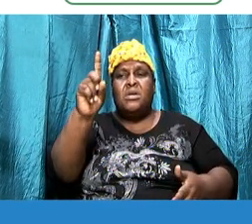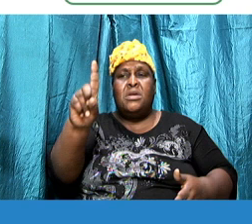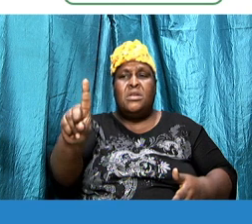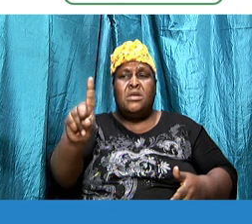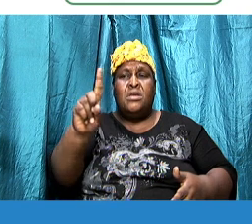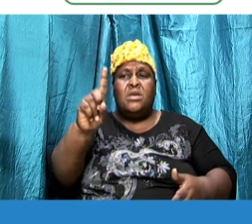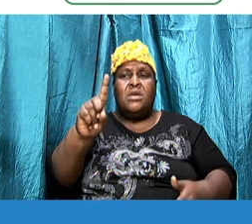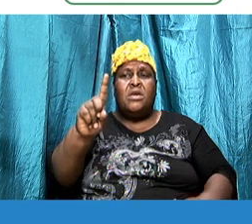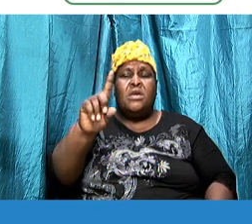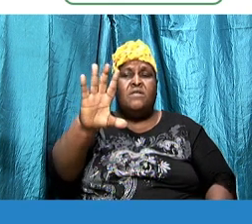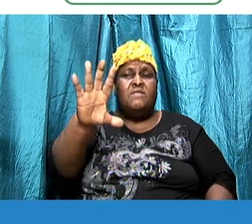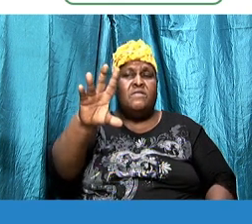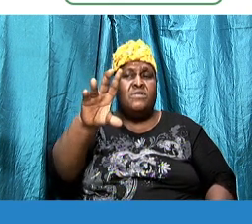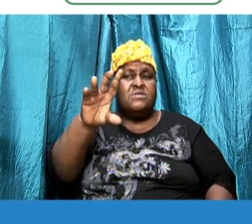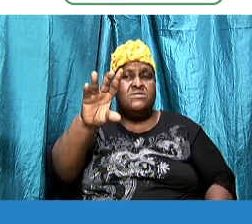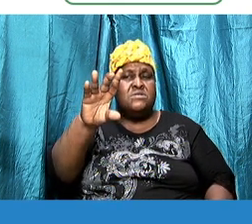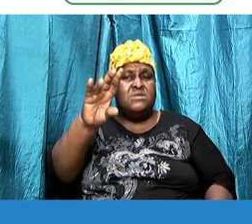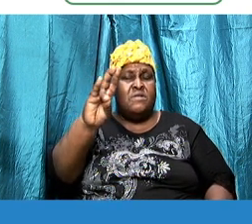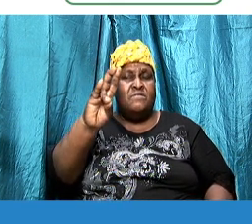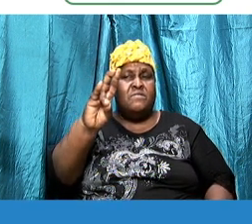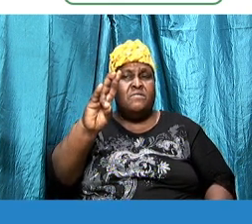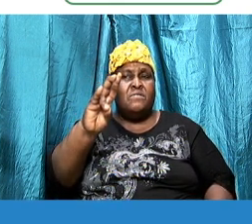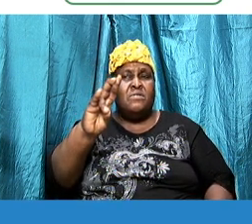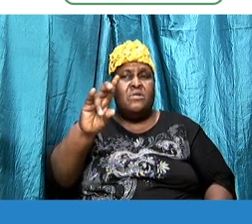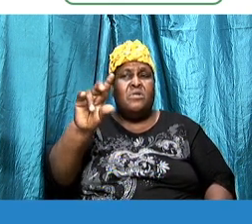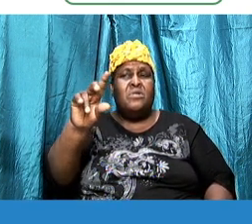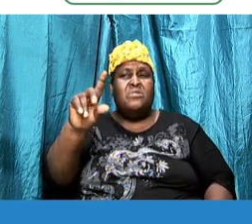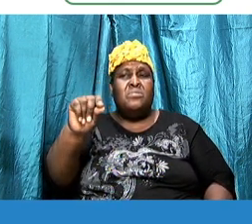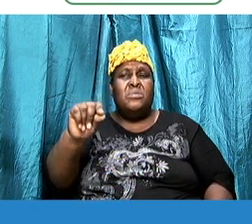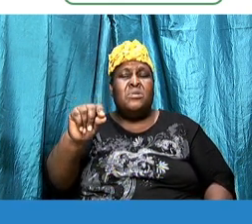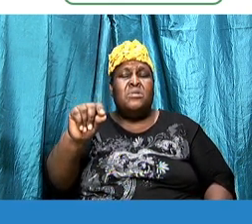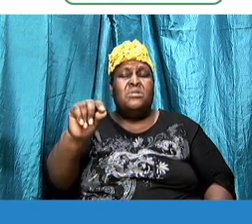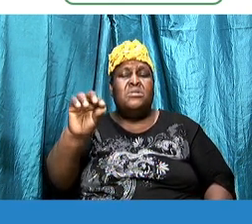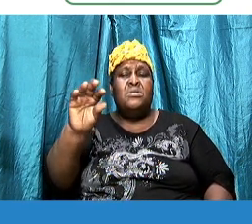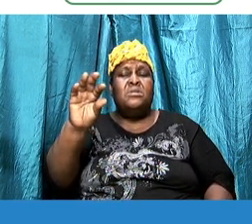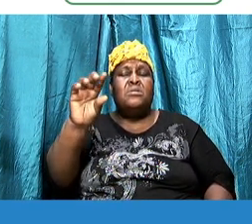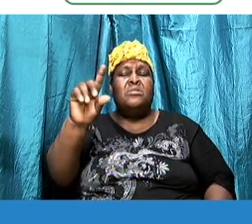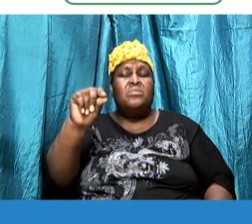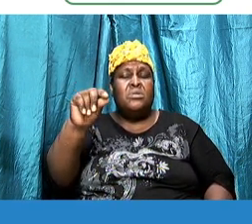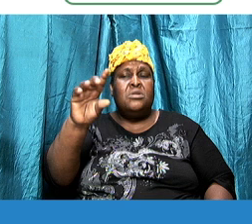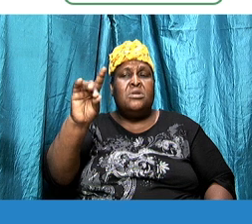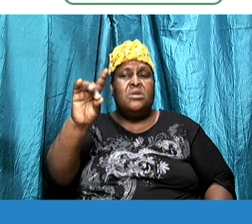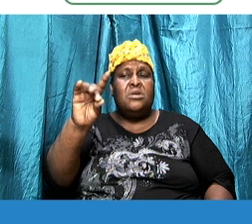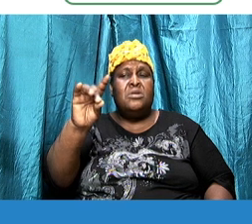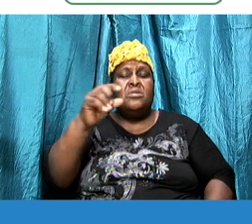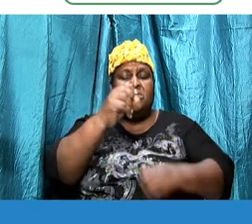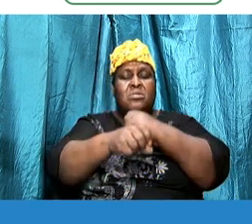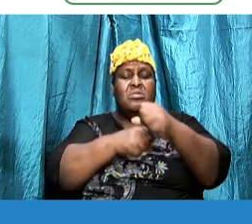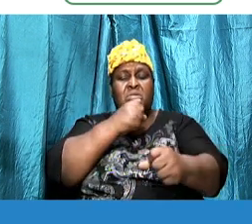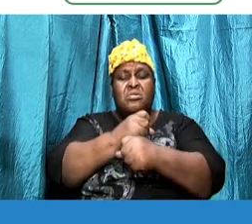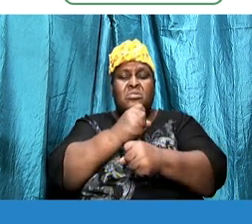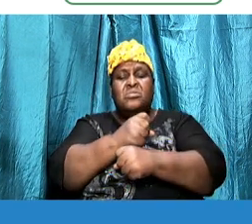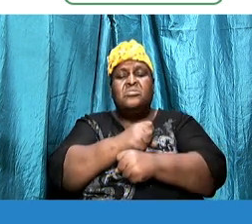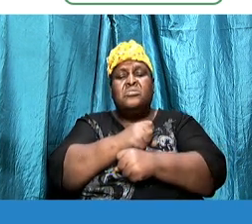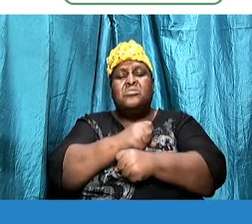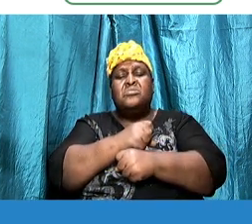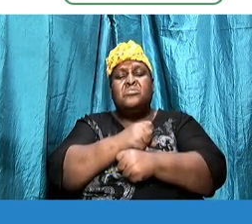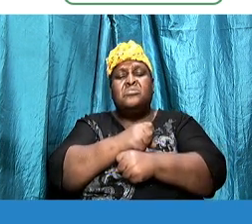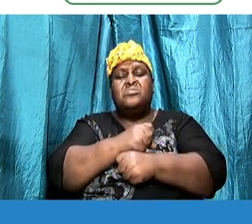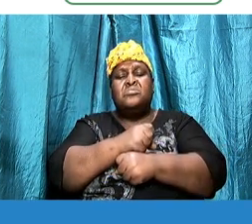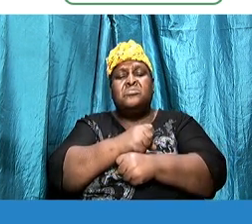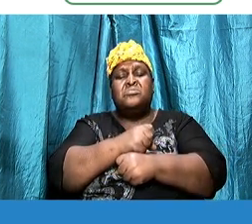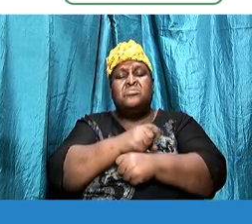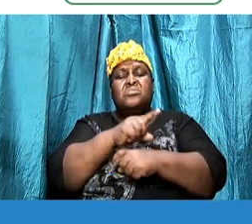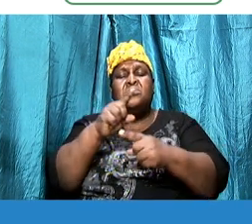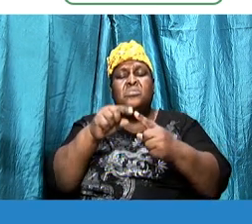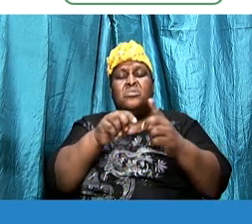years after Christ would have died. And it was written while the Apostle